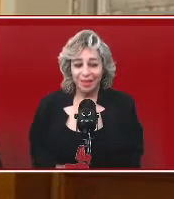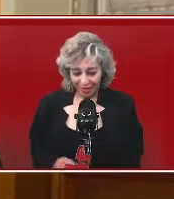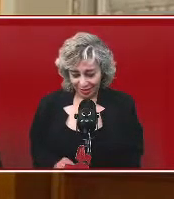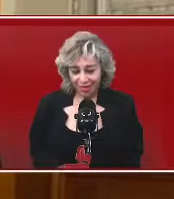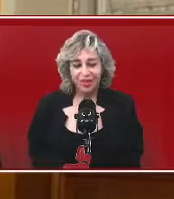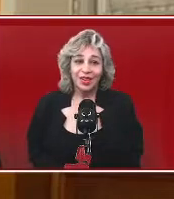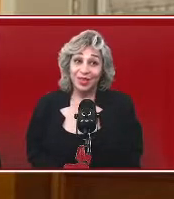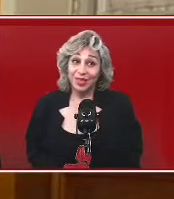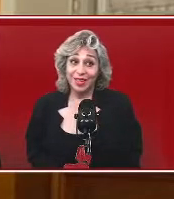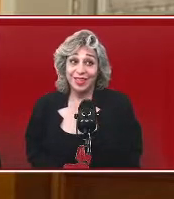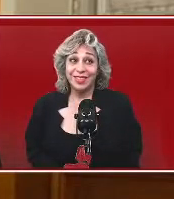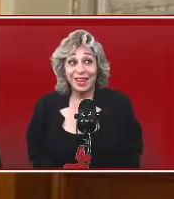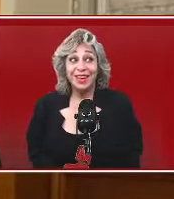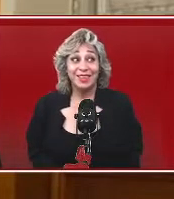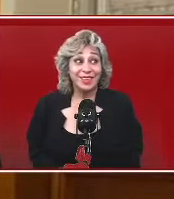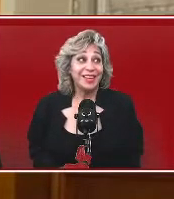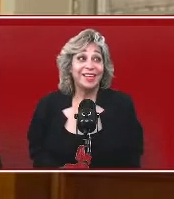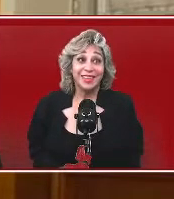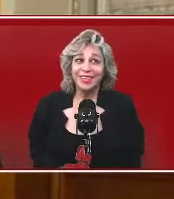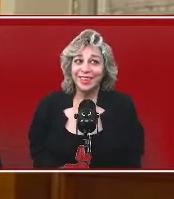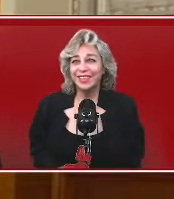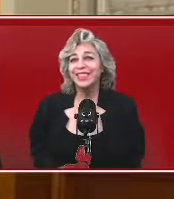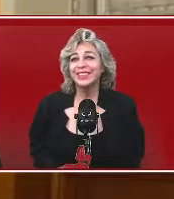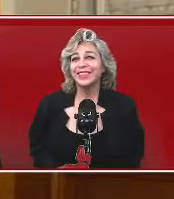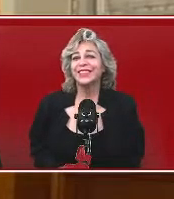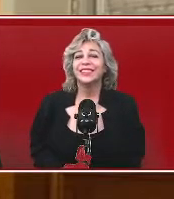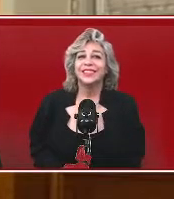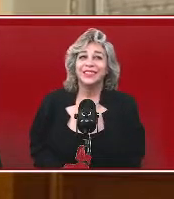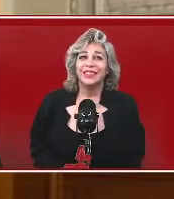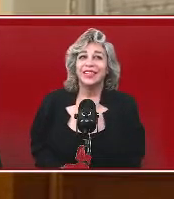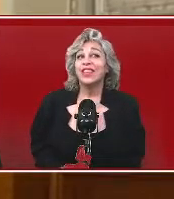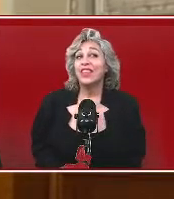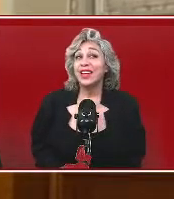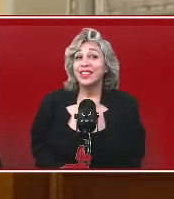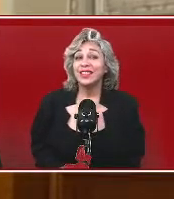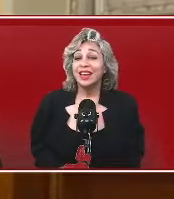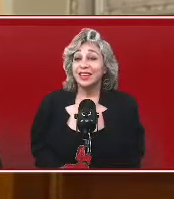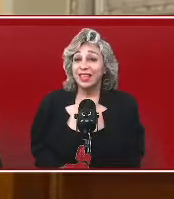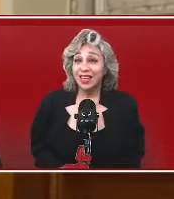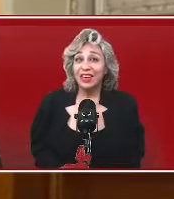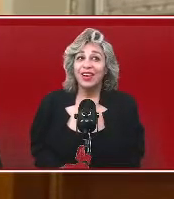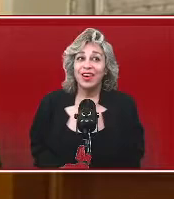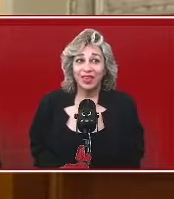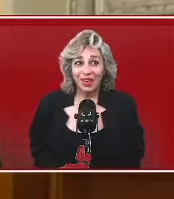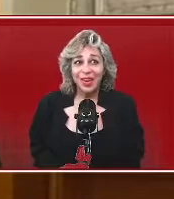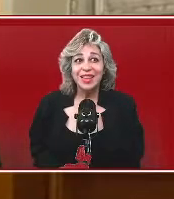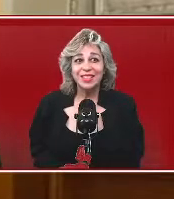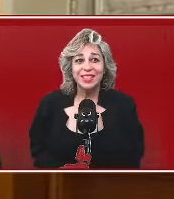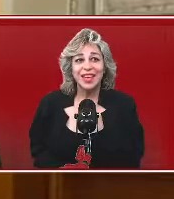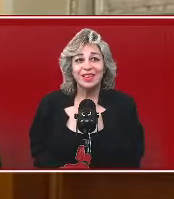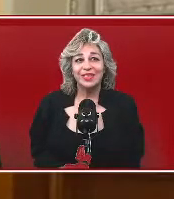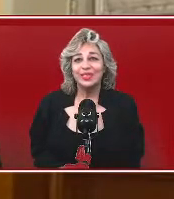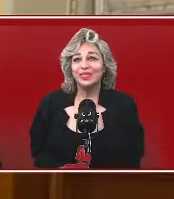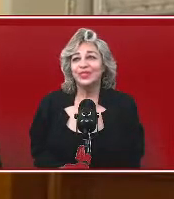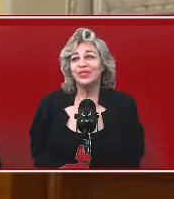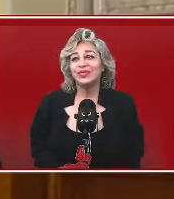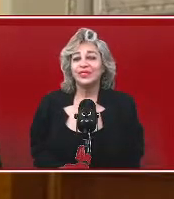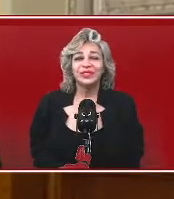10. So that's 10 out of 10. Calificación. That is a 10 on the grading